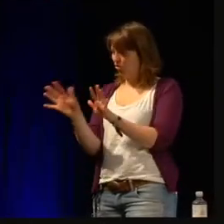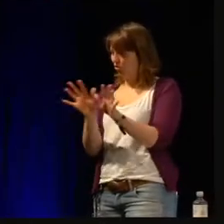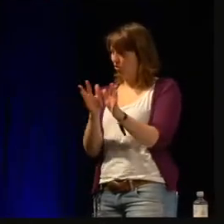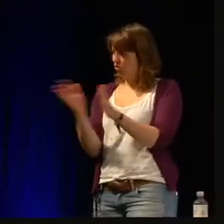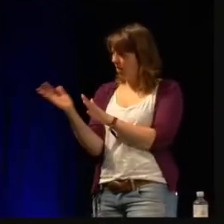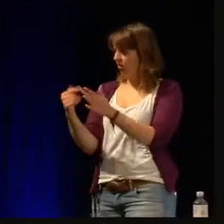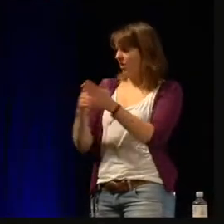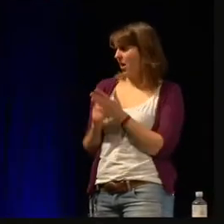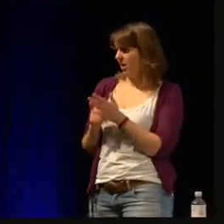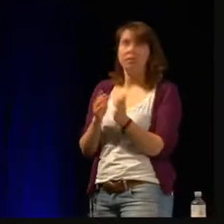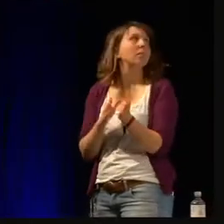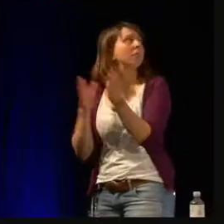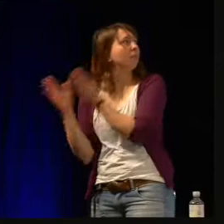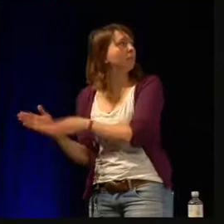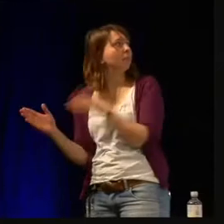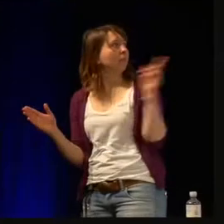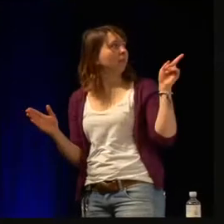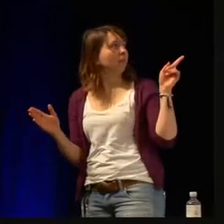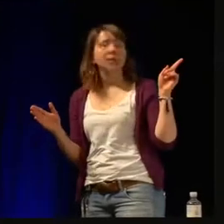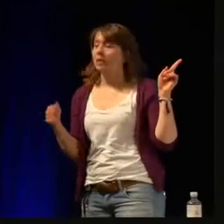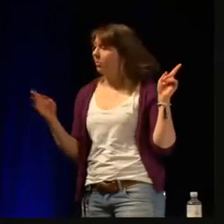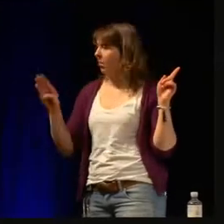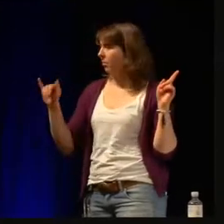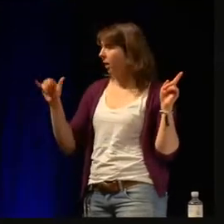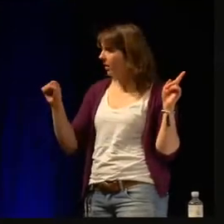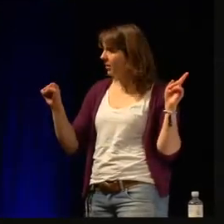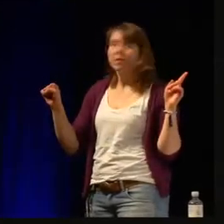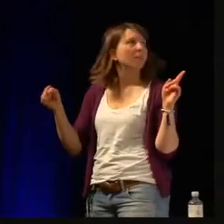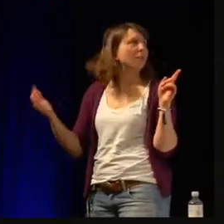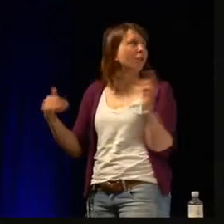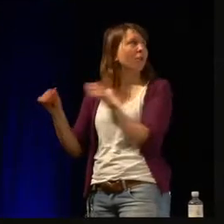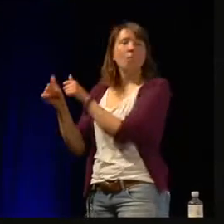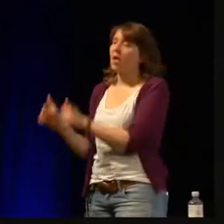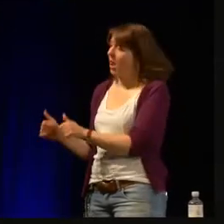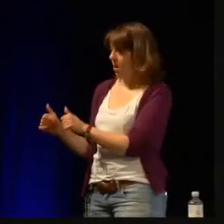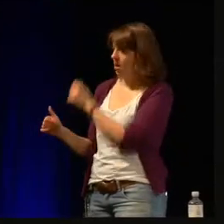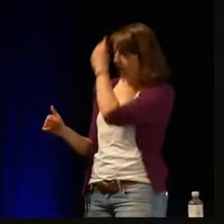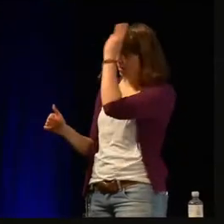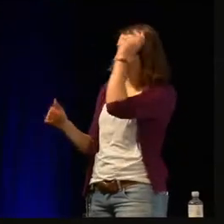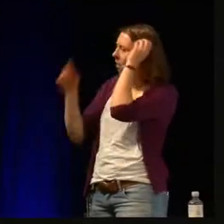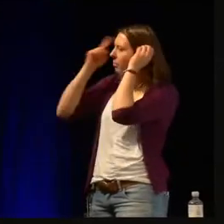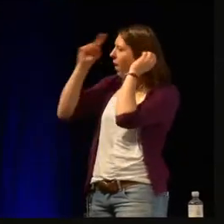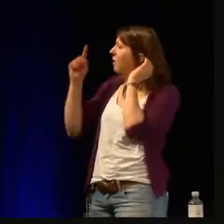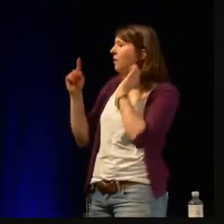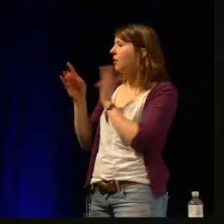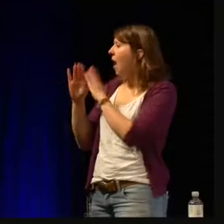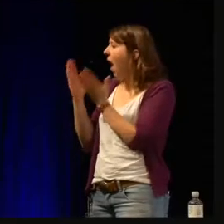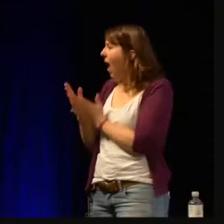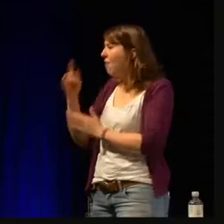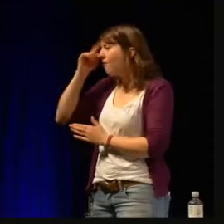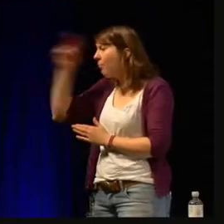is misrepresented in the data that is the basis of the